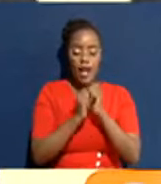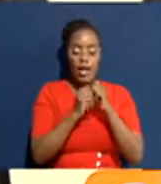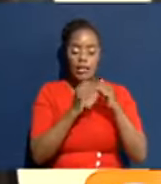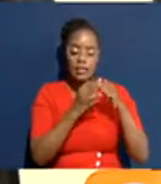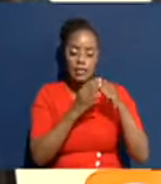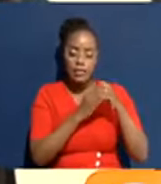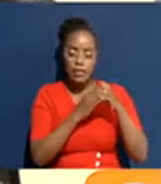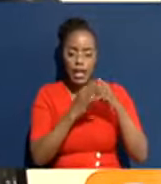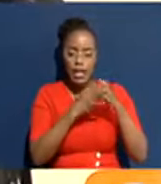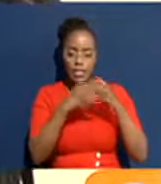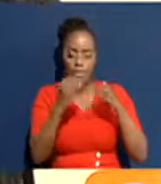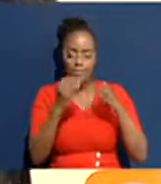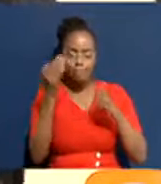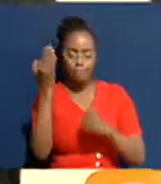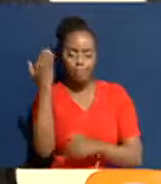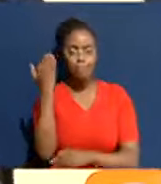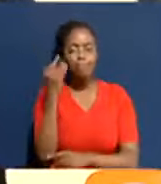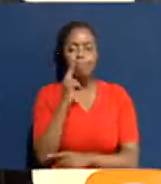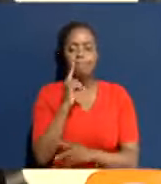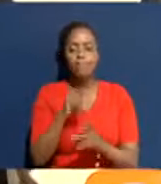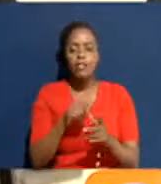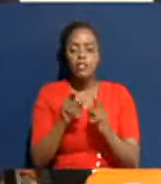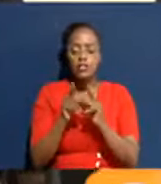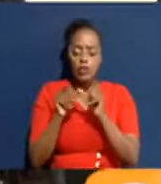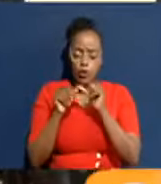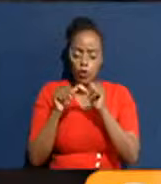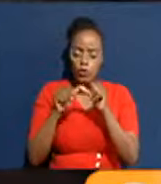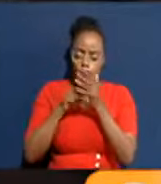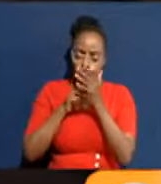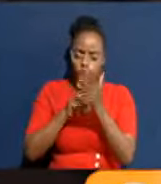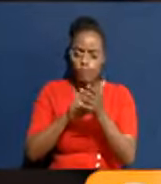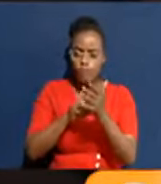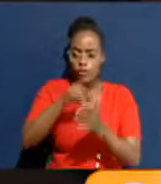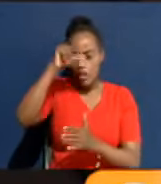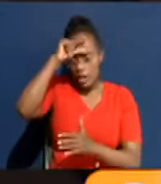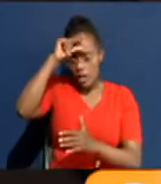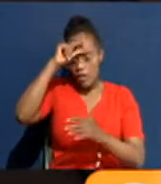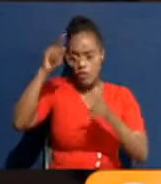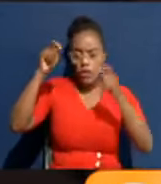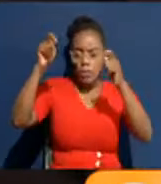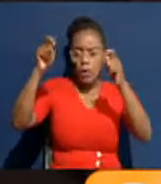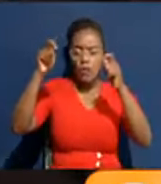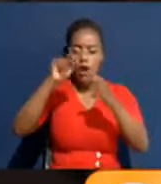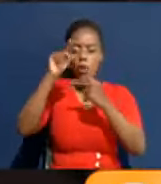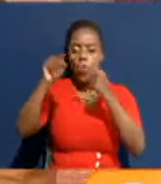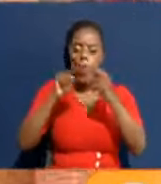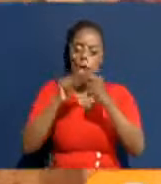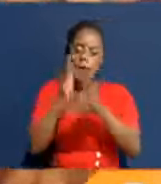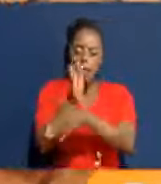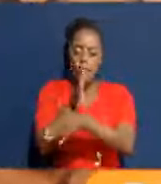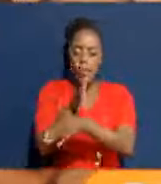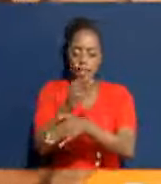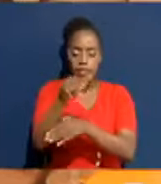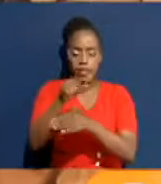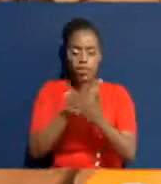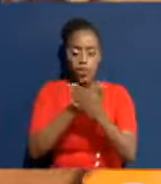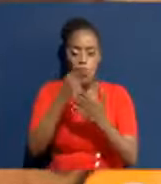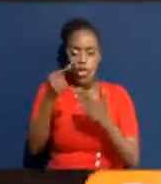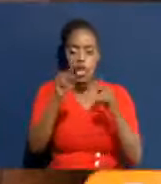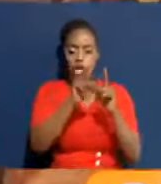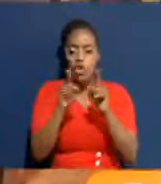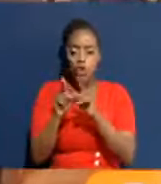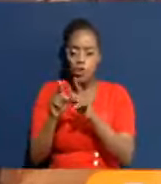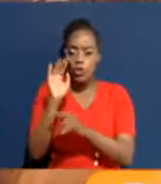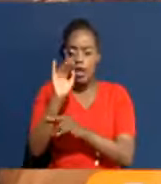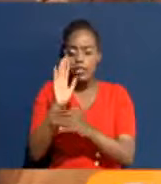1980s. The leader saying they will maintain pressure on the government with more protests set for Thursday this week. They also seek